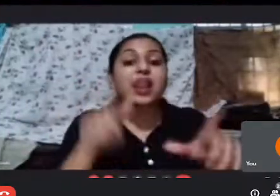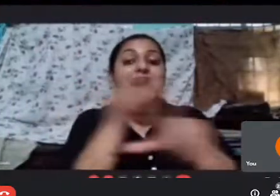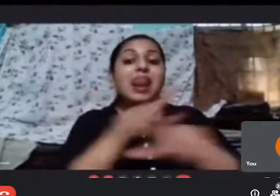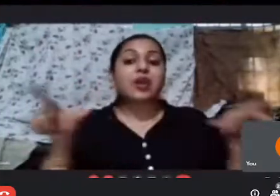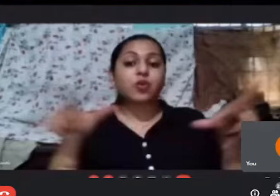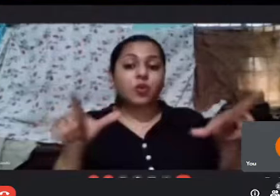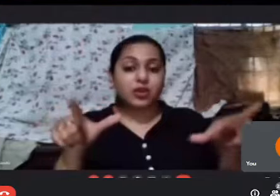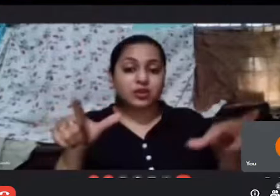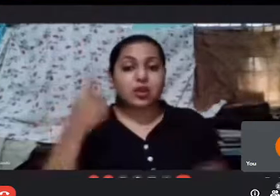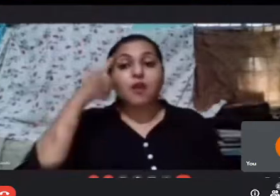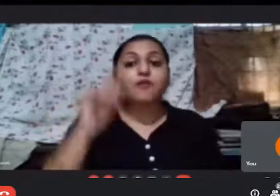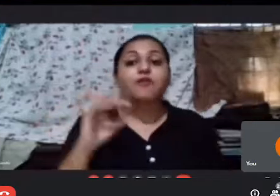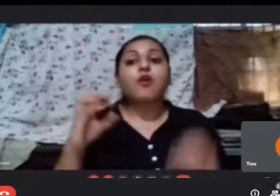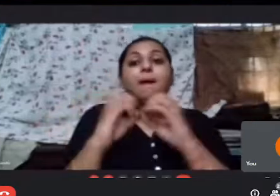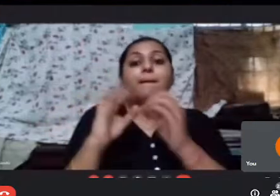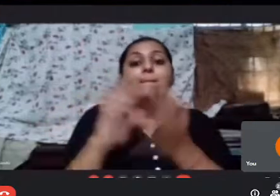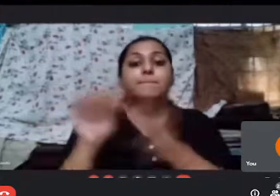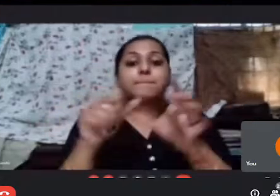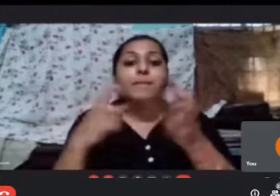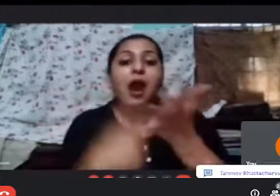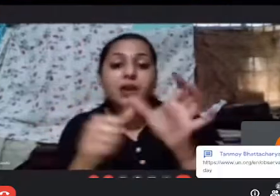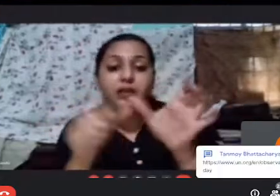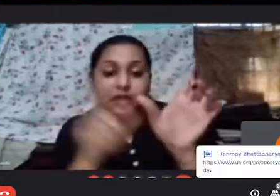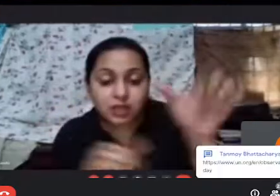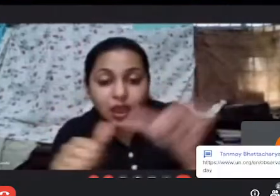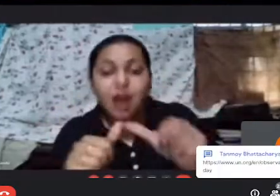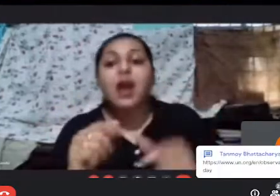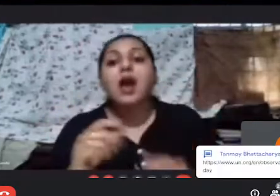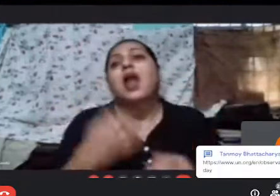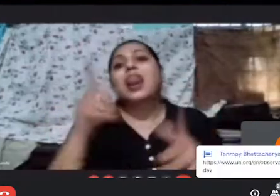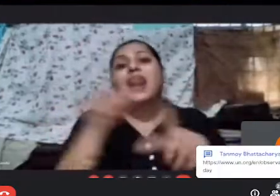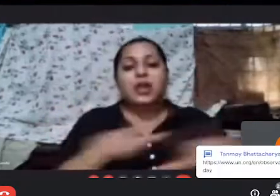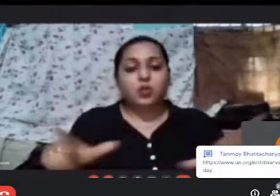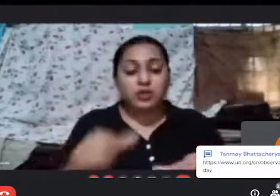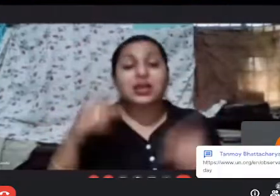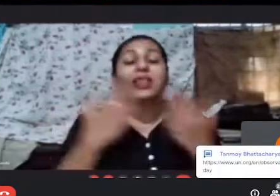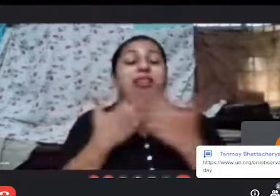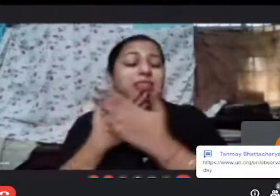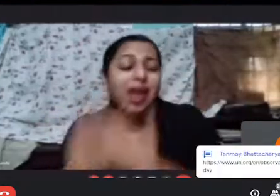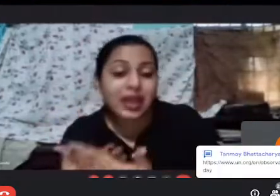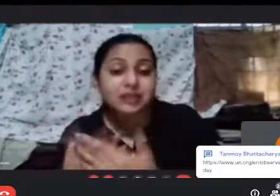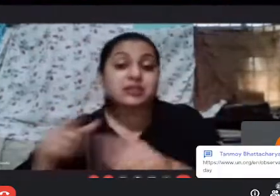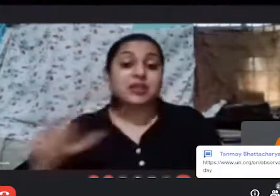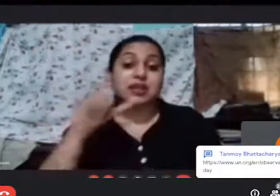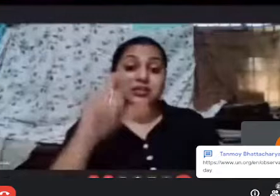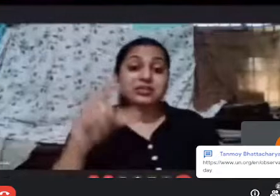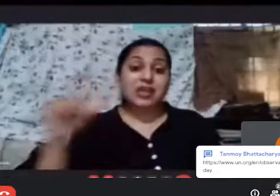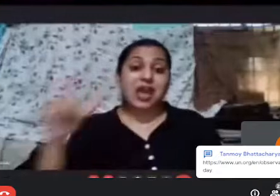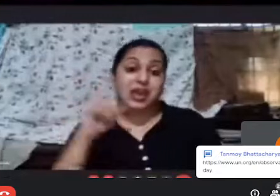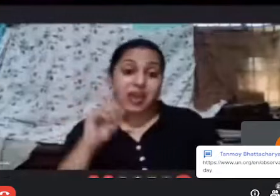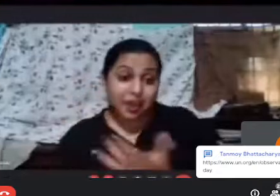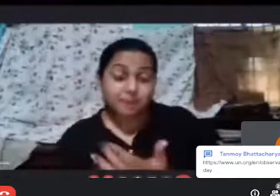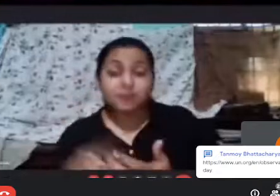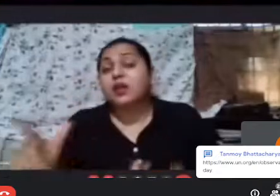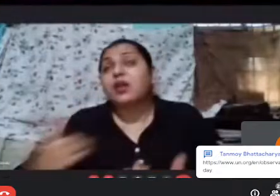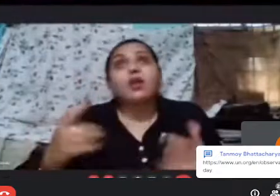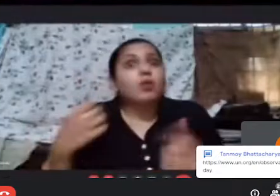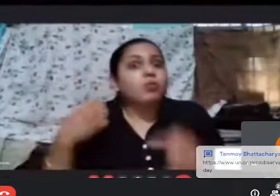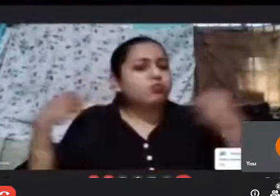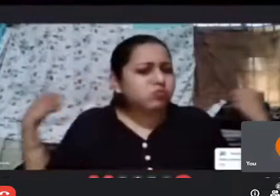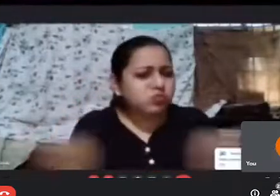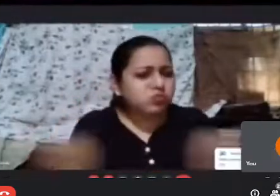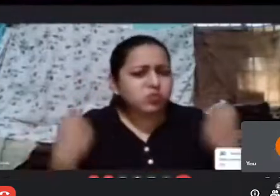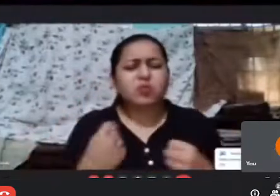Thanks to him for his support in this important matter, the CIL, of course, through one of its Center